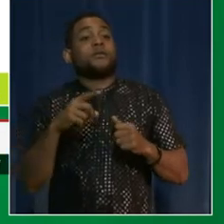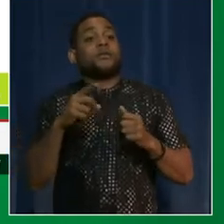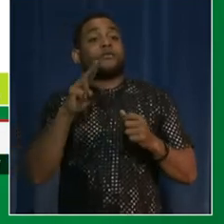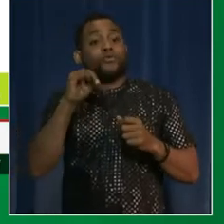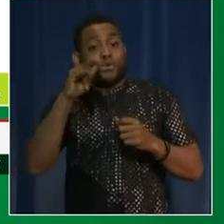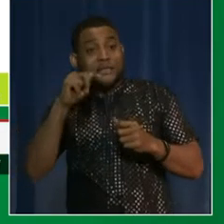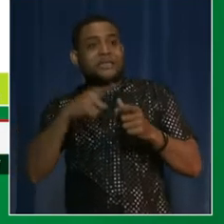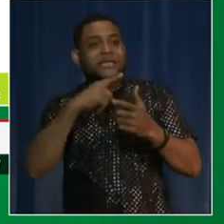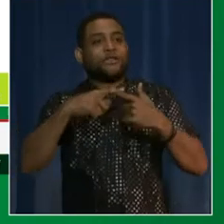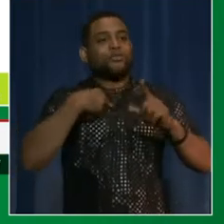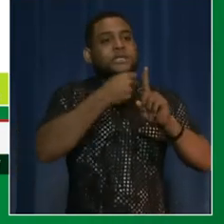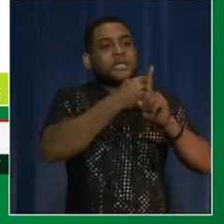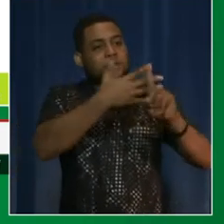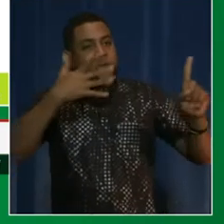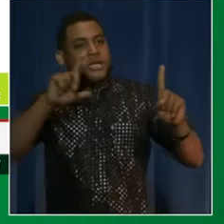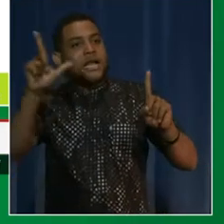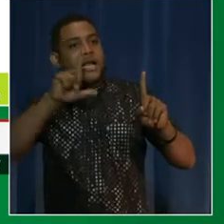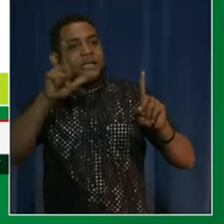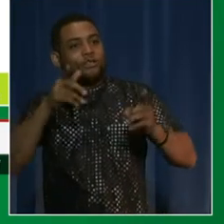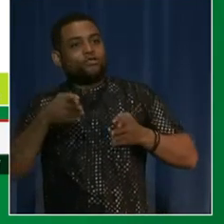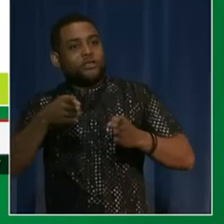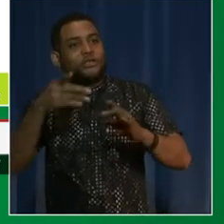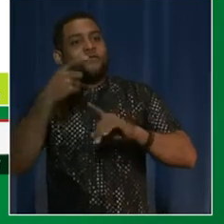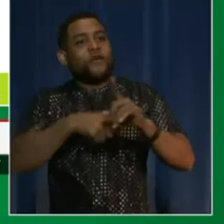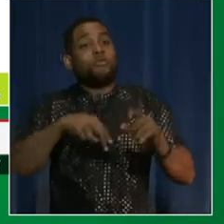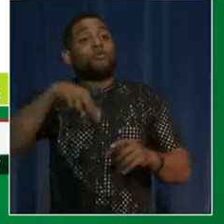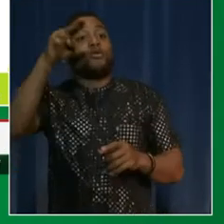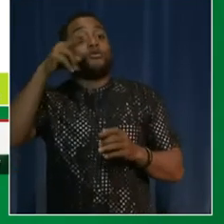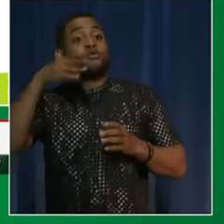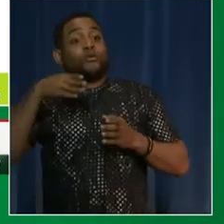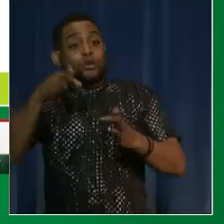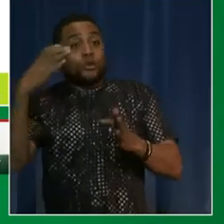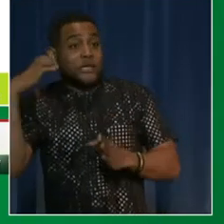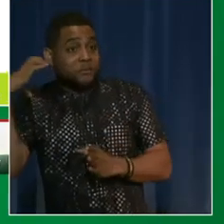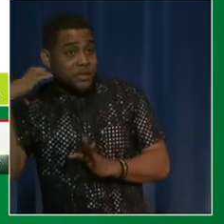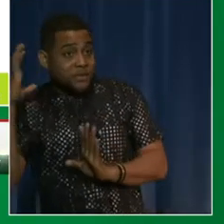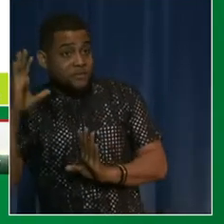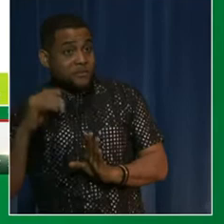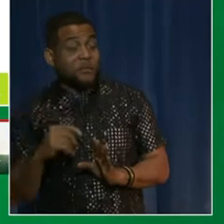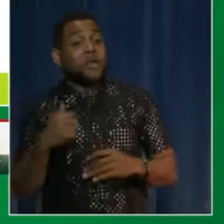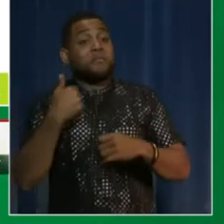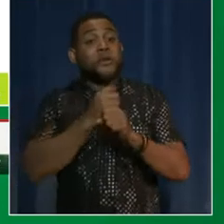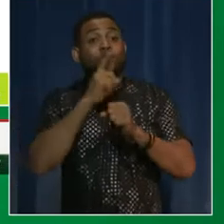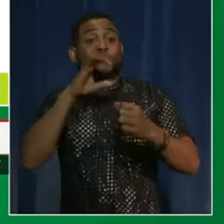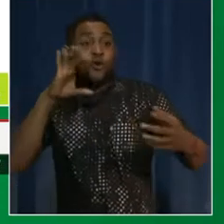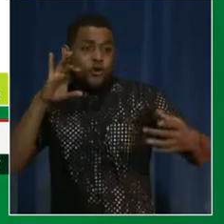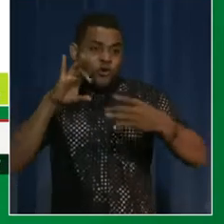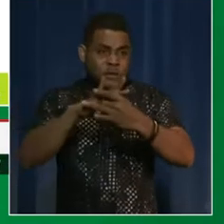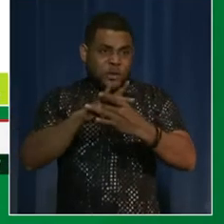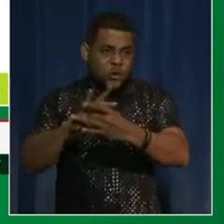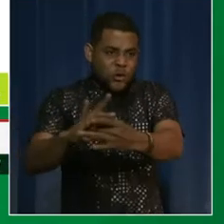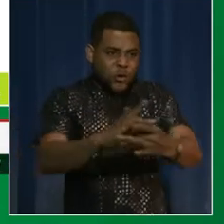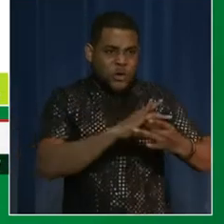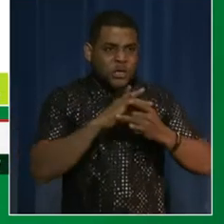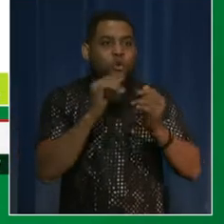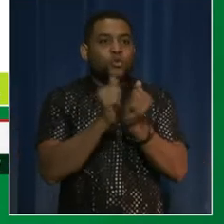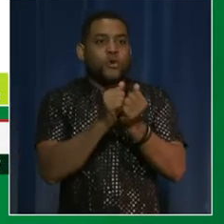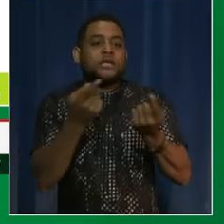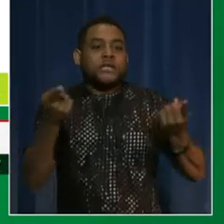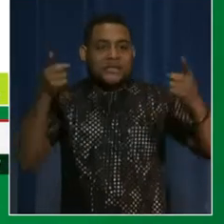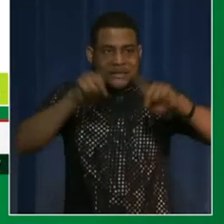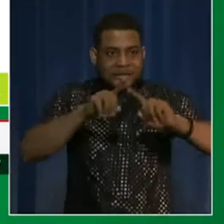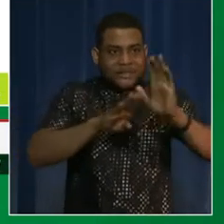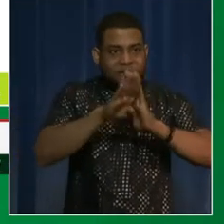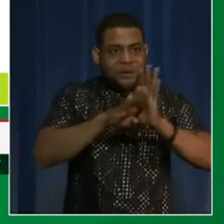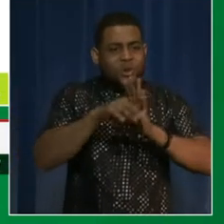from North Capitol to First Street in coordination with existing development efforts, so that a whole new look for that